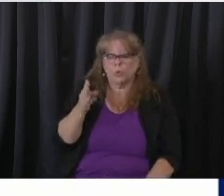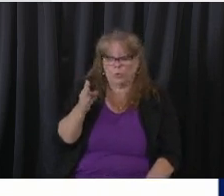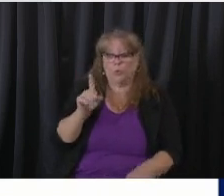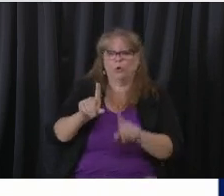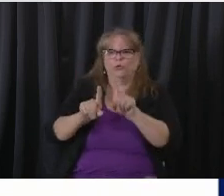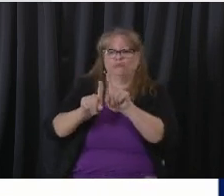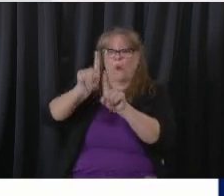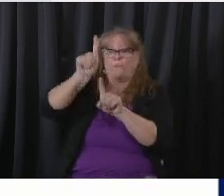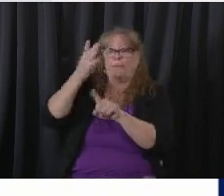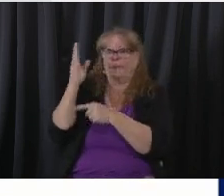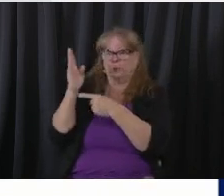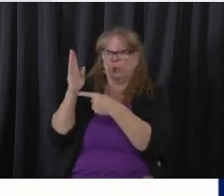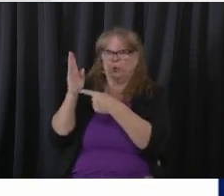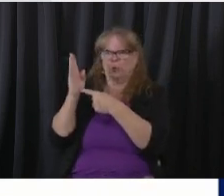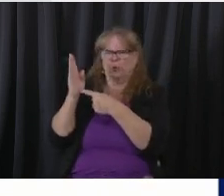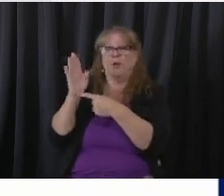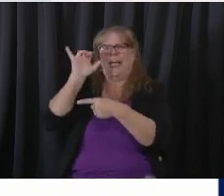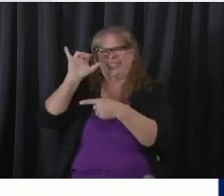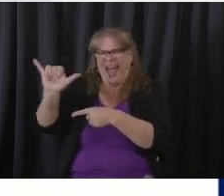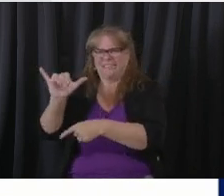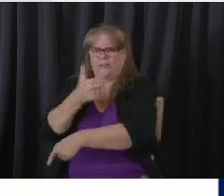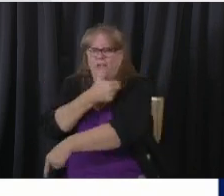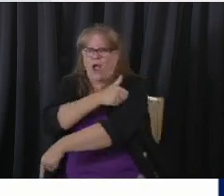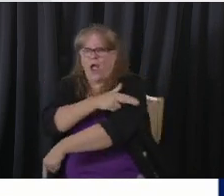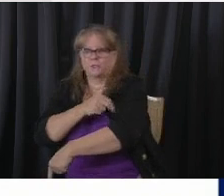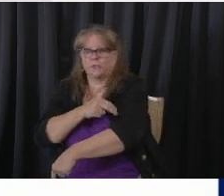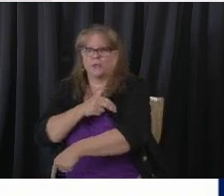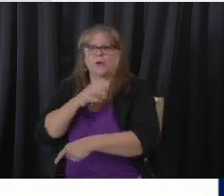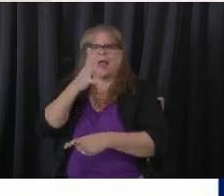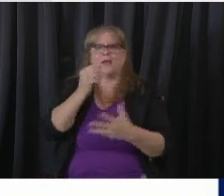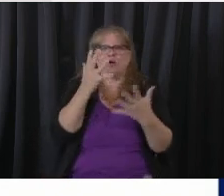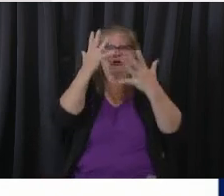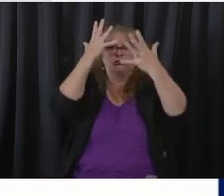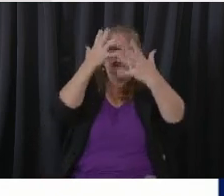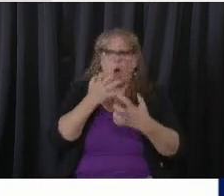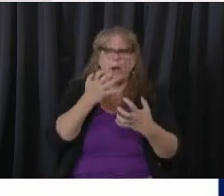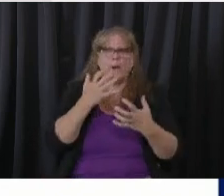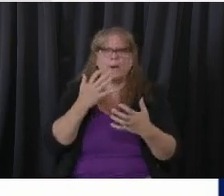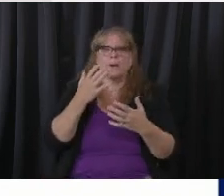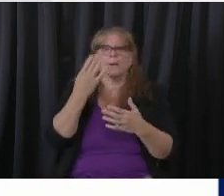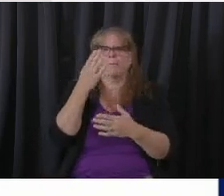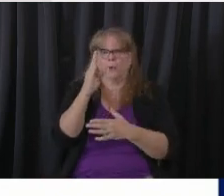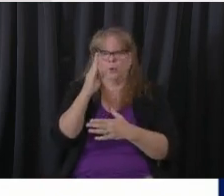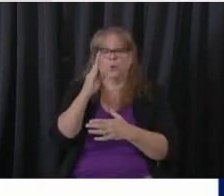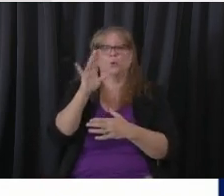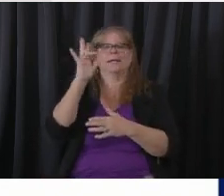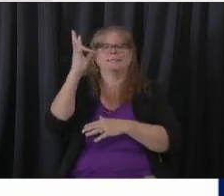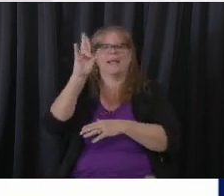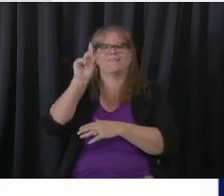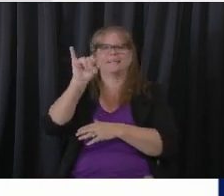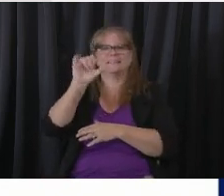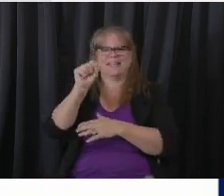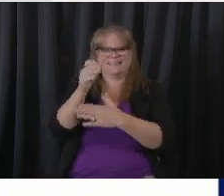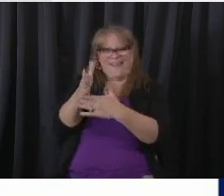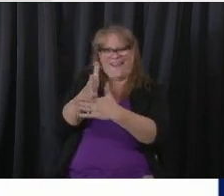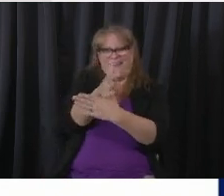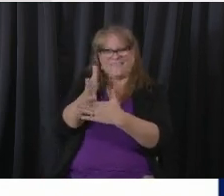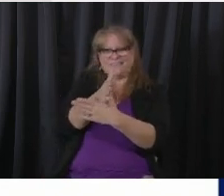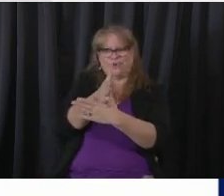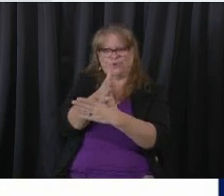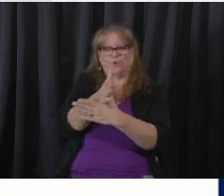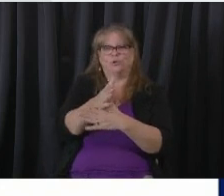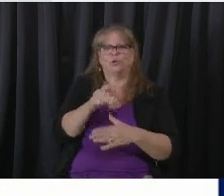average. And you'll see that we've seen a steady increase in hospitalizations if you look at that 7-day average over the last 2 weeks or so. And unfortunately,